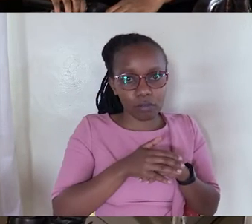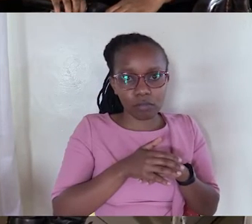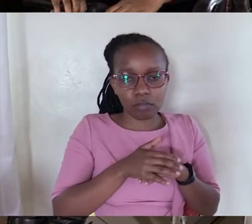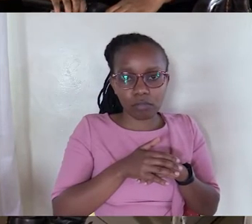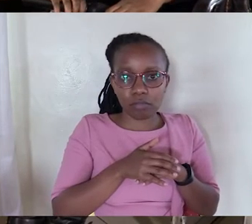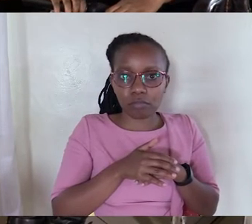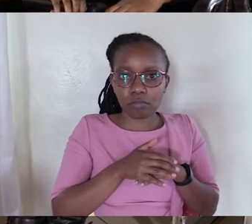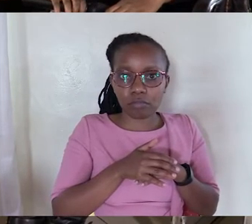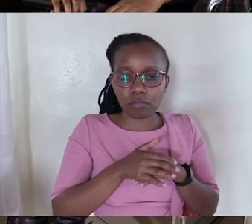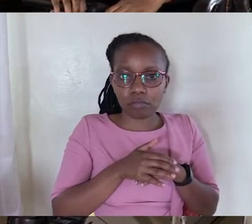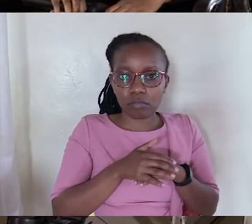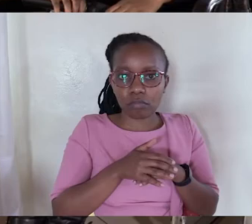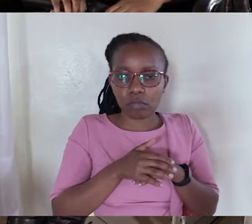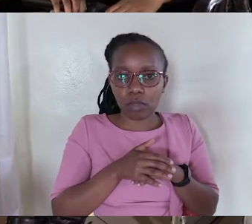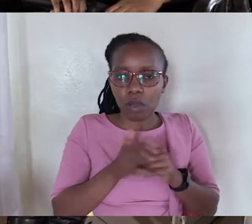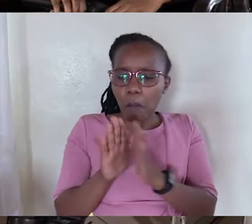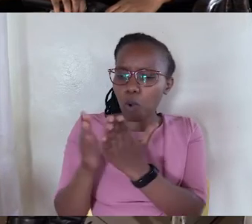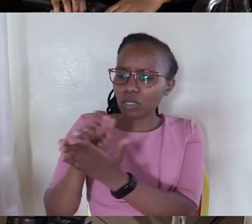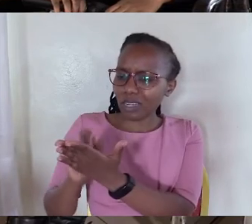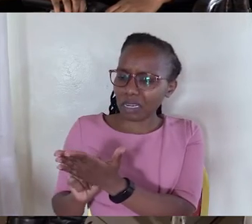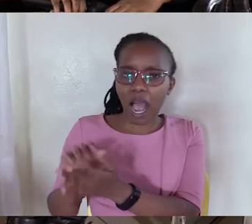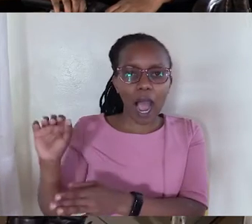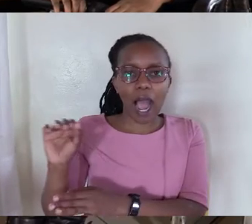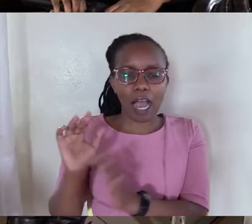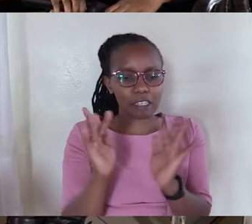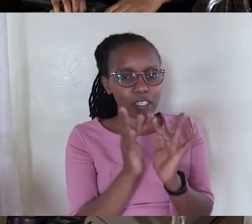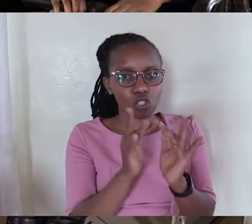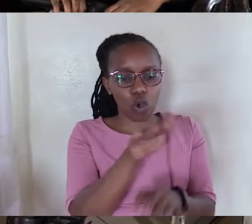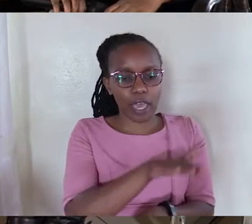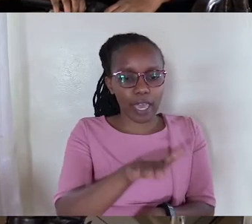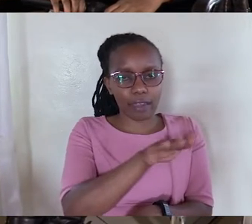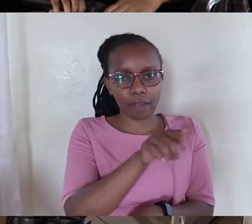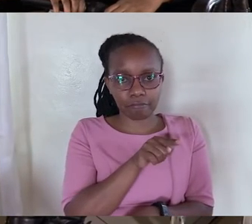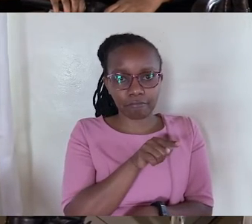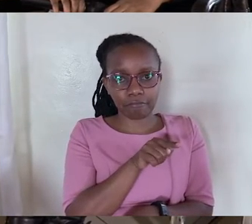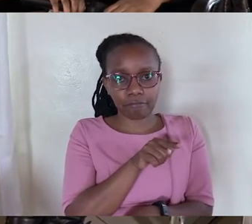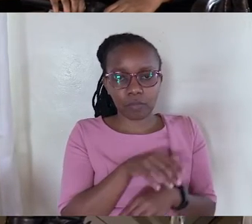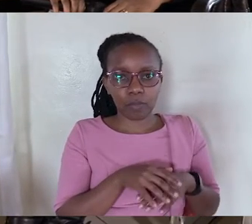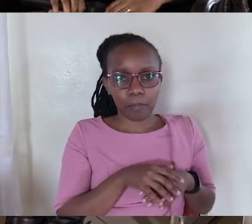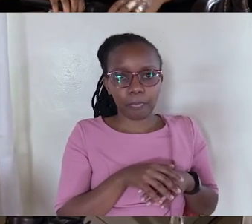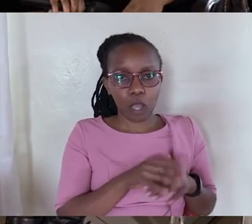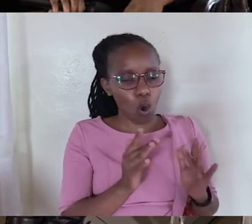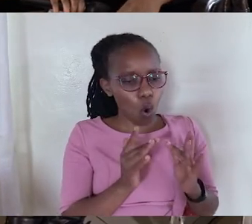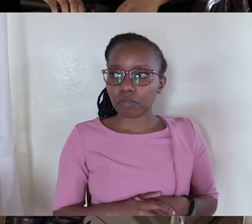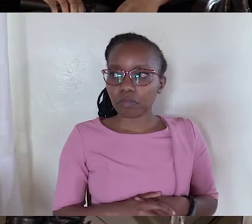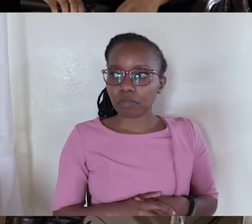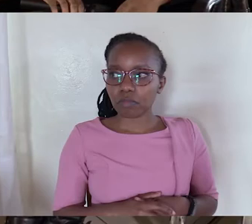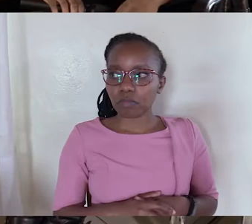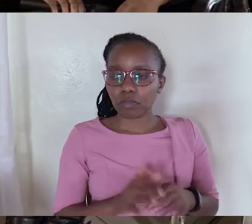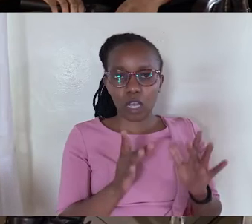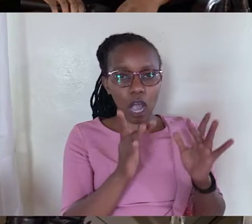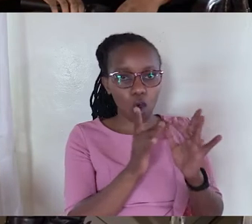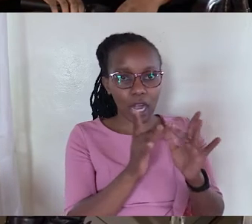manual era to the digital area, where we need to undertake to carry out an online